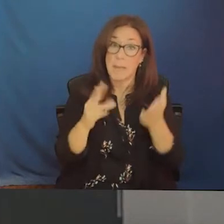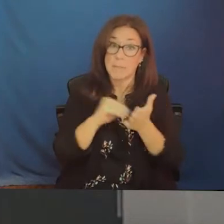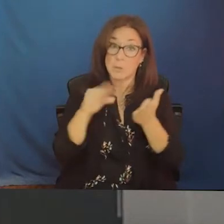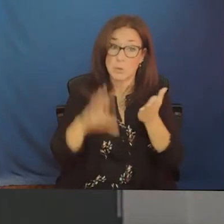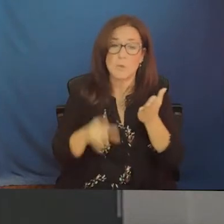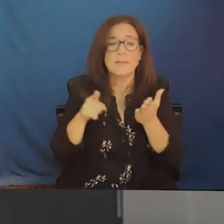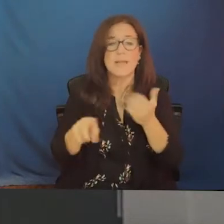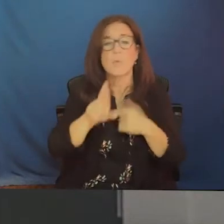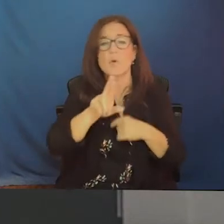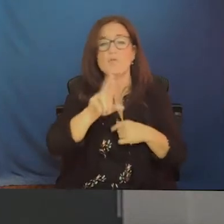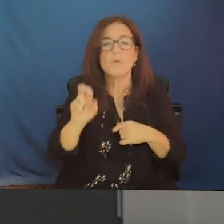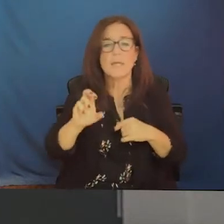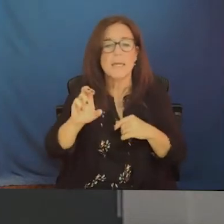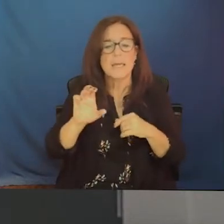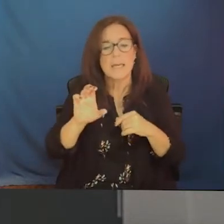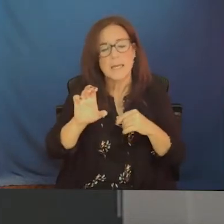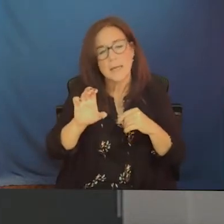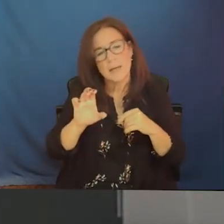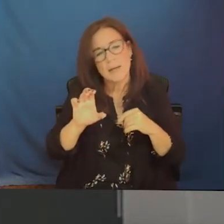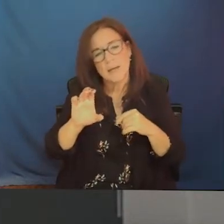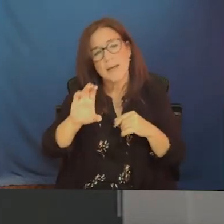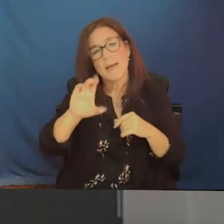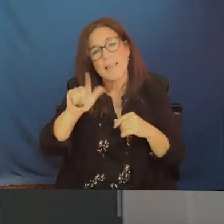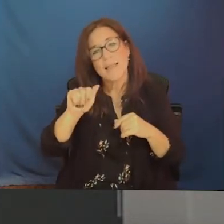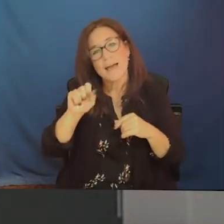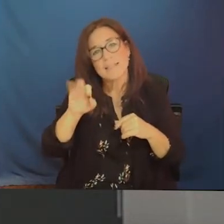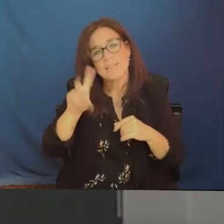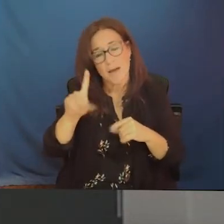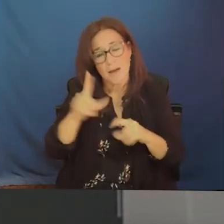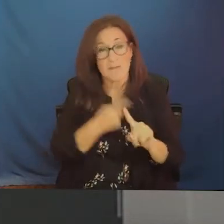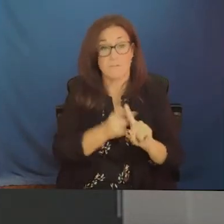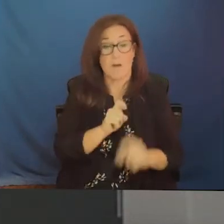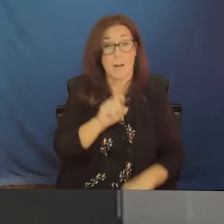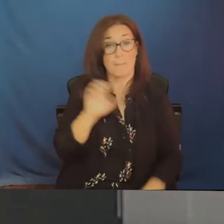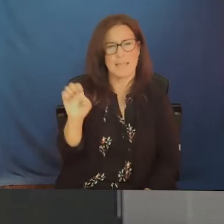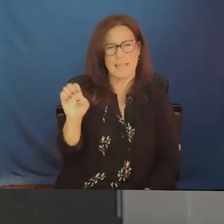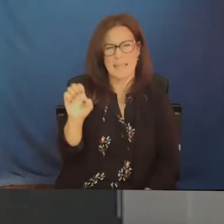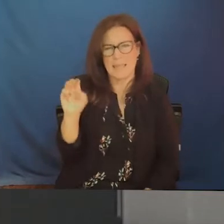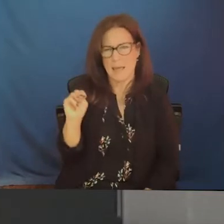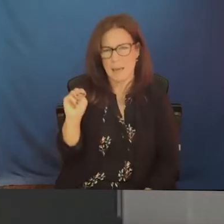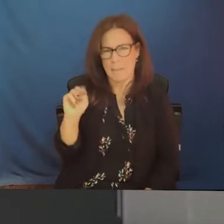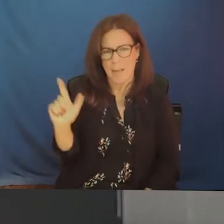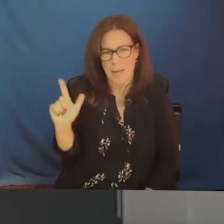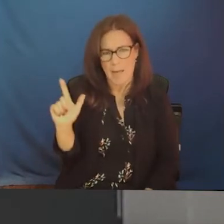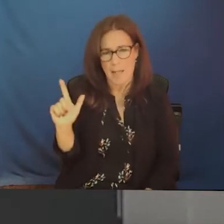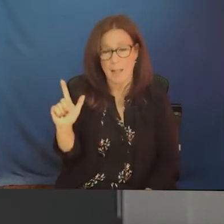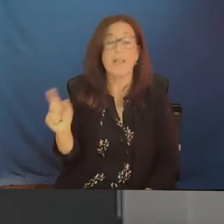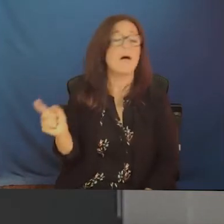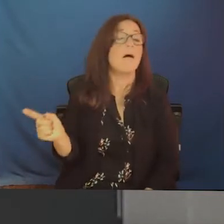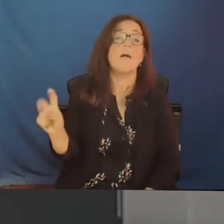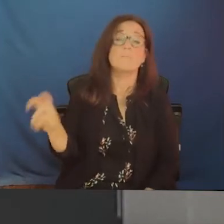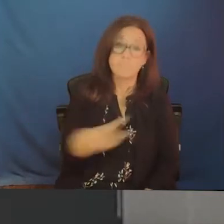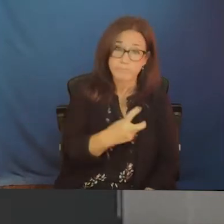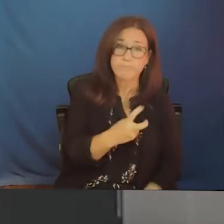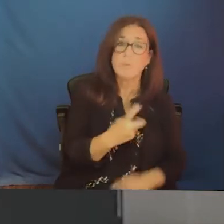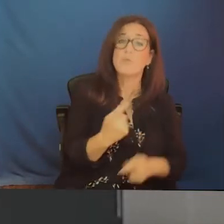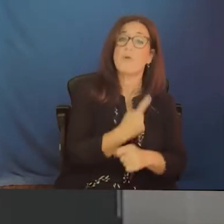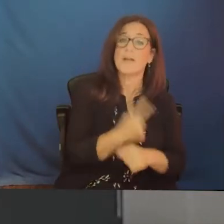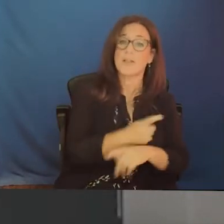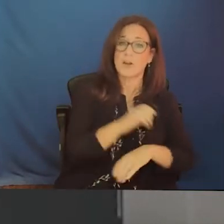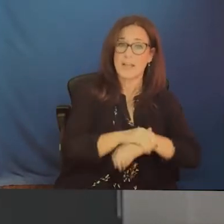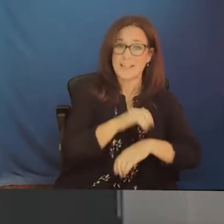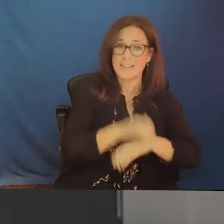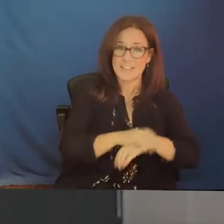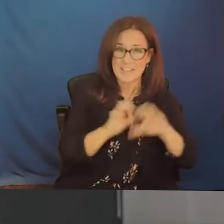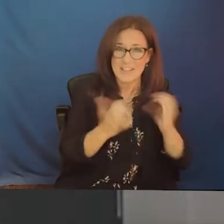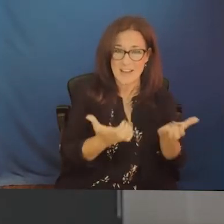from being, I believe is it EML, Ms. Larios Horton, into now regular English classes. So